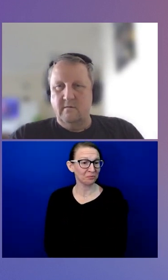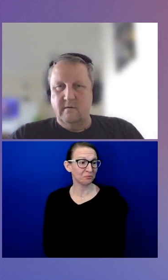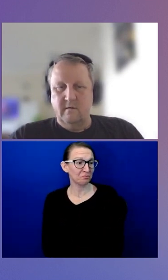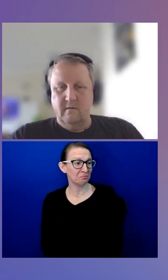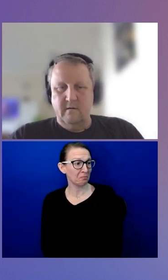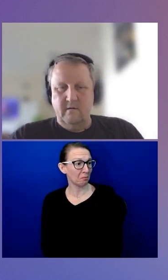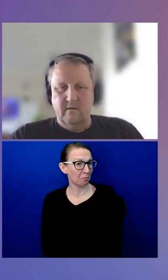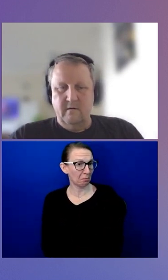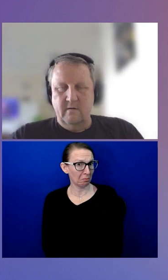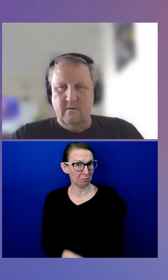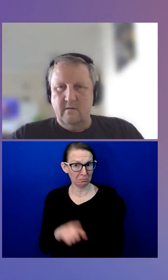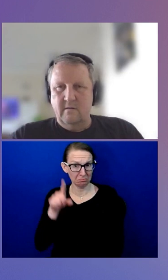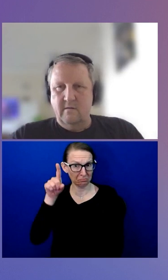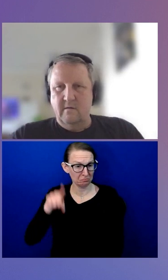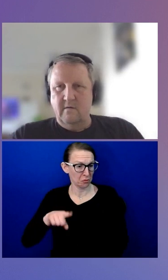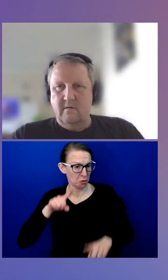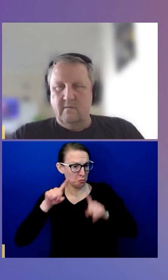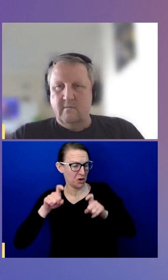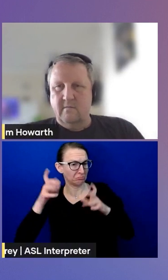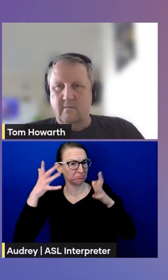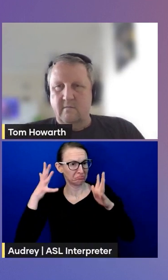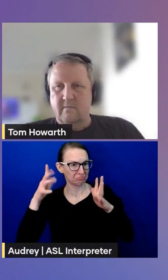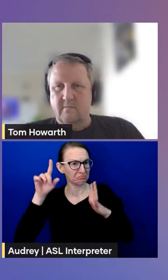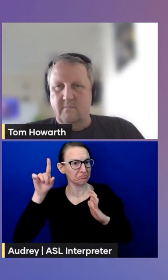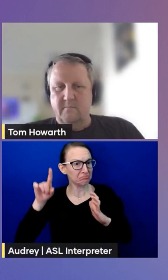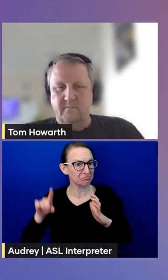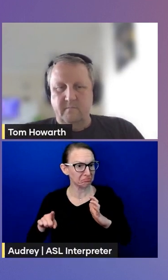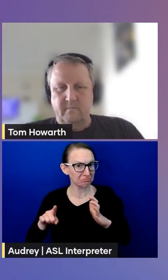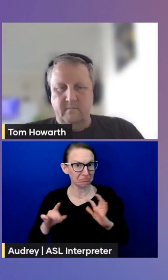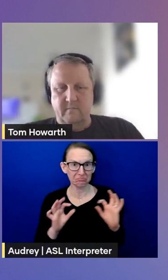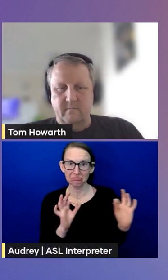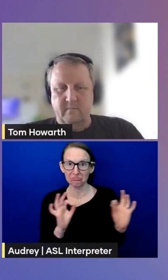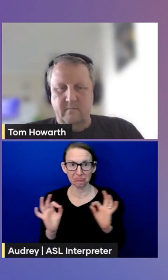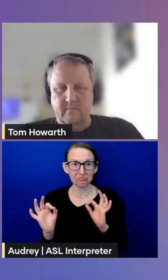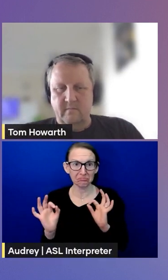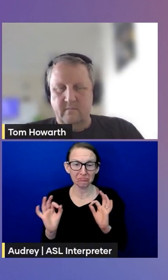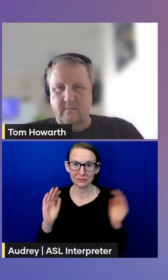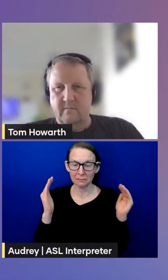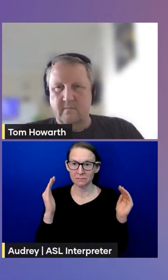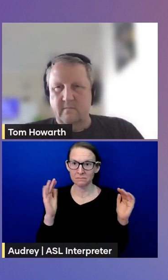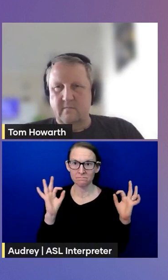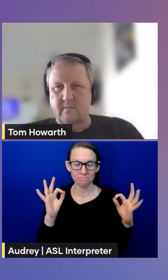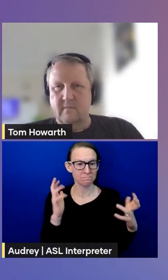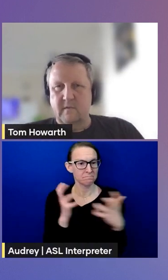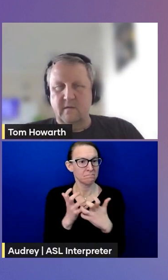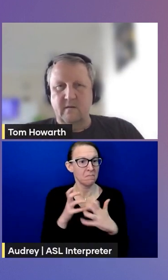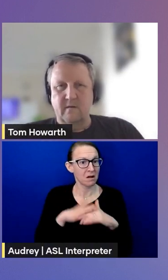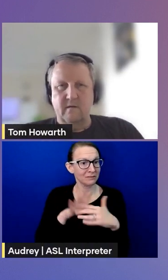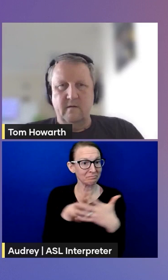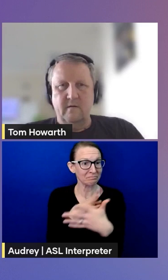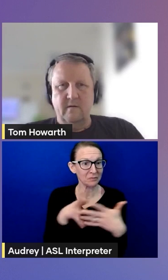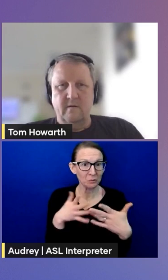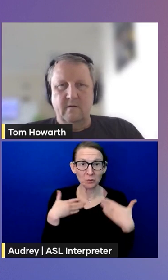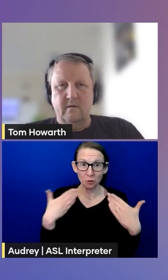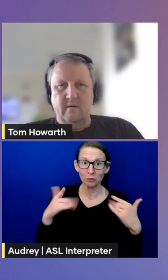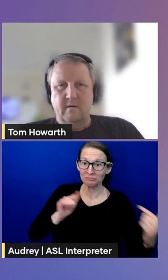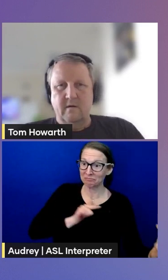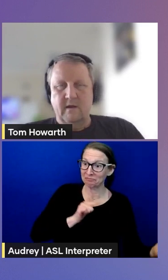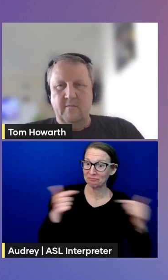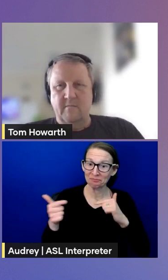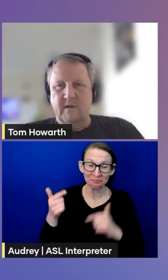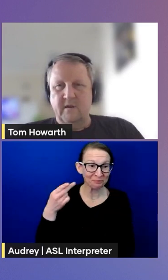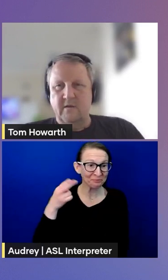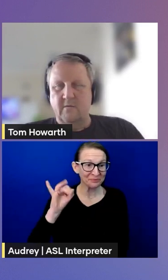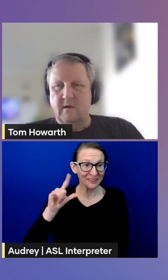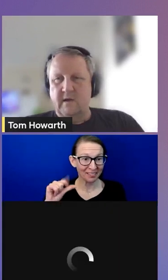I think that's it for questions. I think we're on schedule, so I'd like to hand it over to Hila.